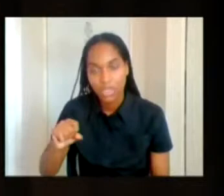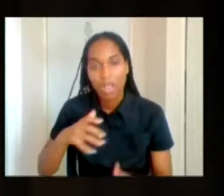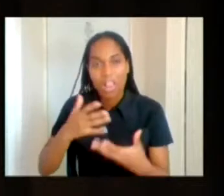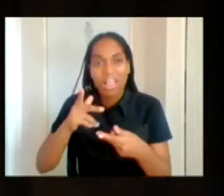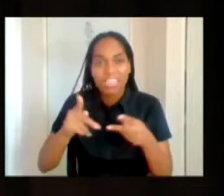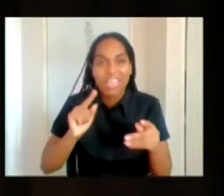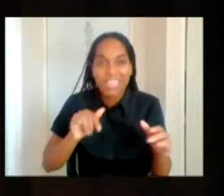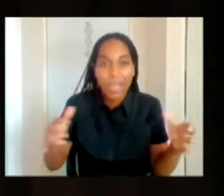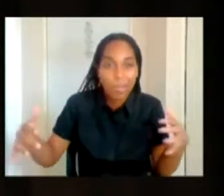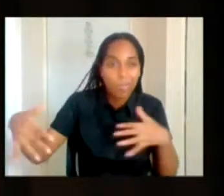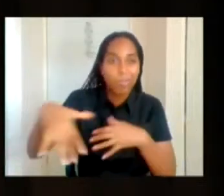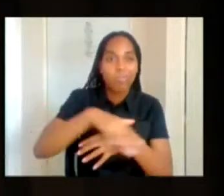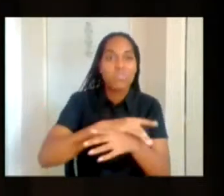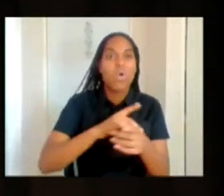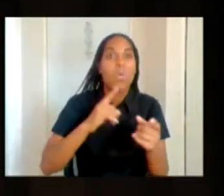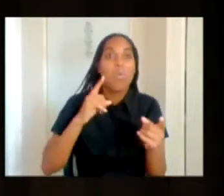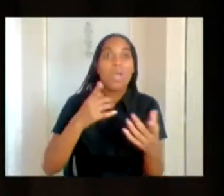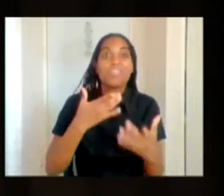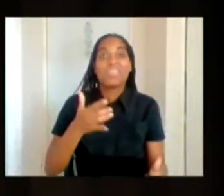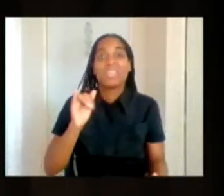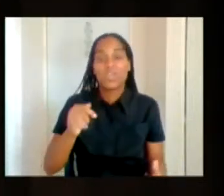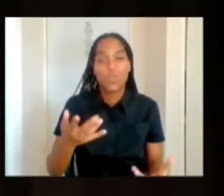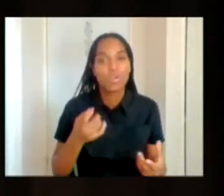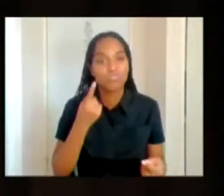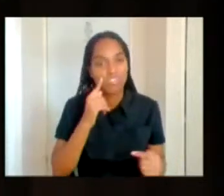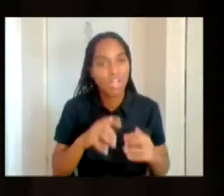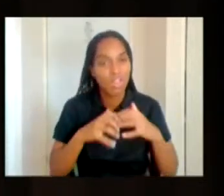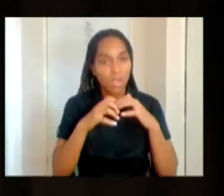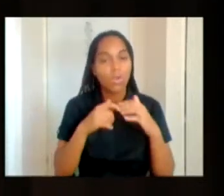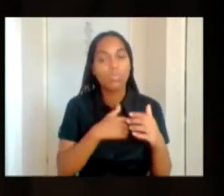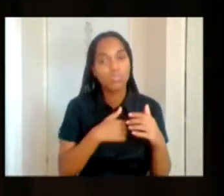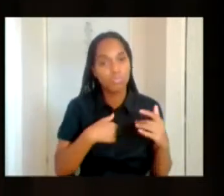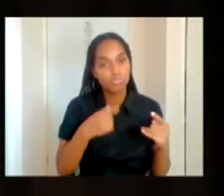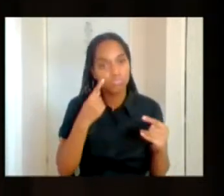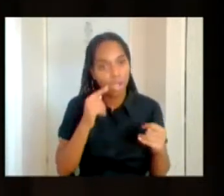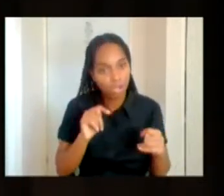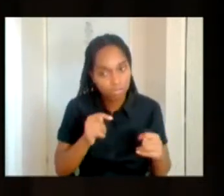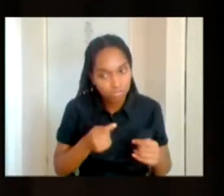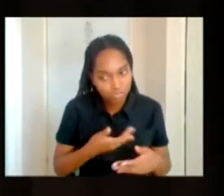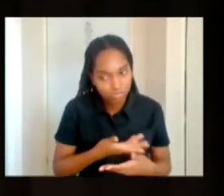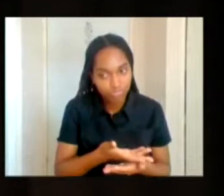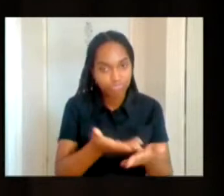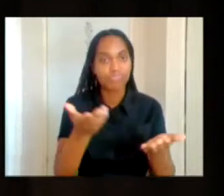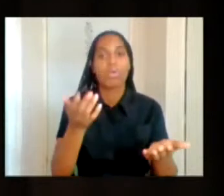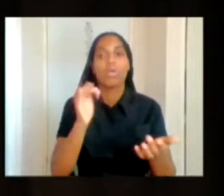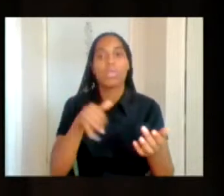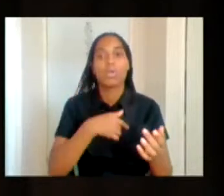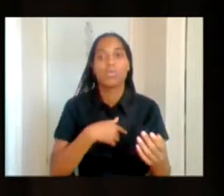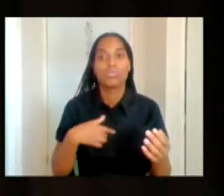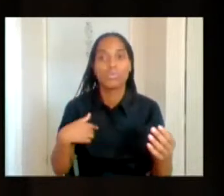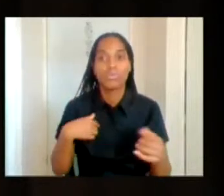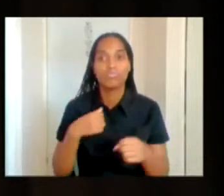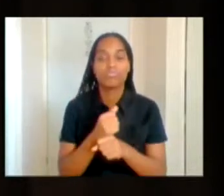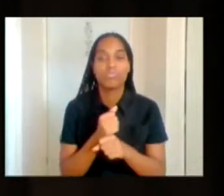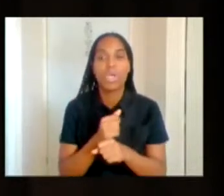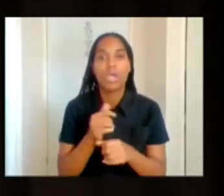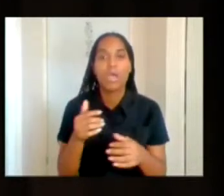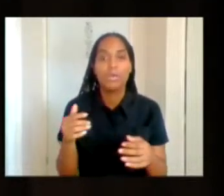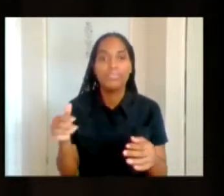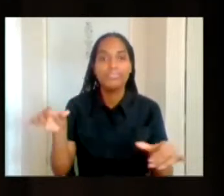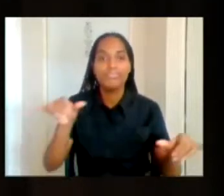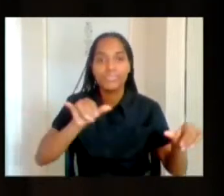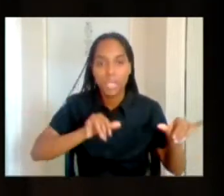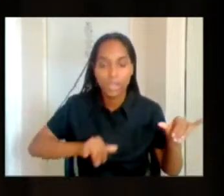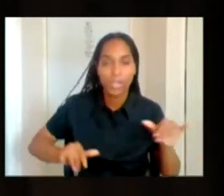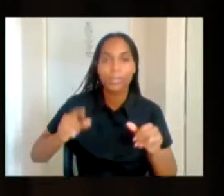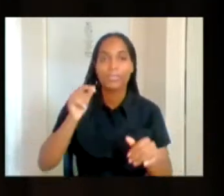one feature that you want to try and launch. So we try and bring that out. And so we've created a common privacy policy that the broadcasters are